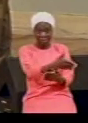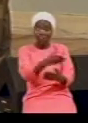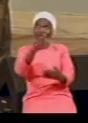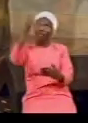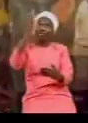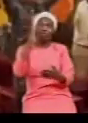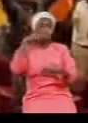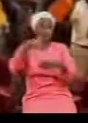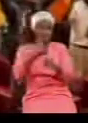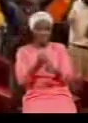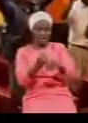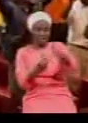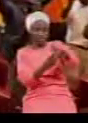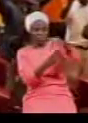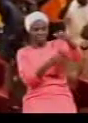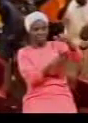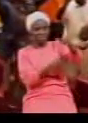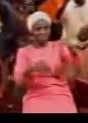bridge over there.